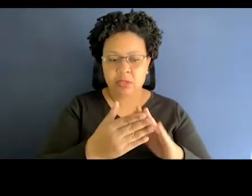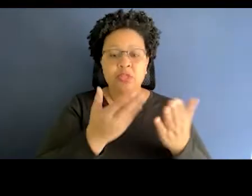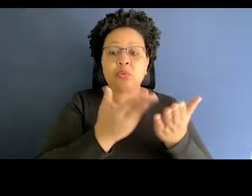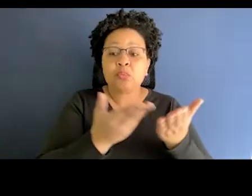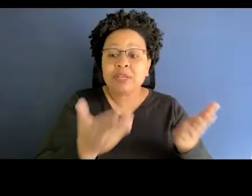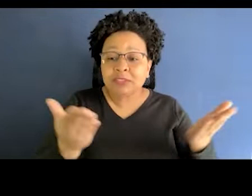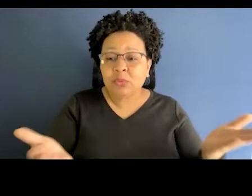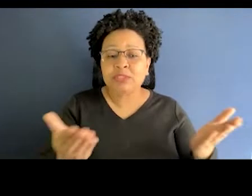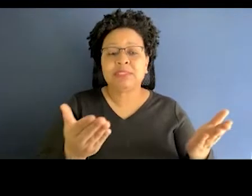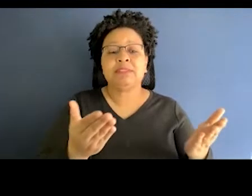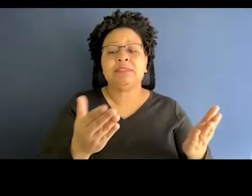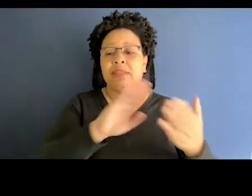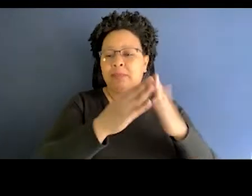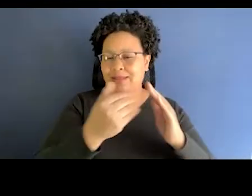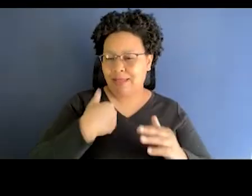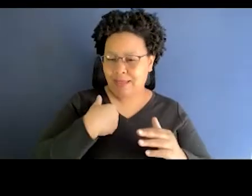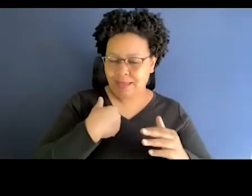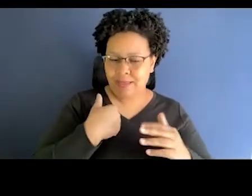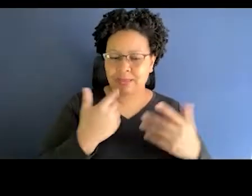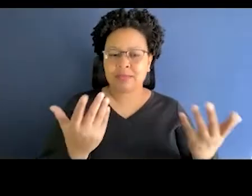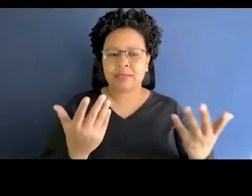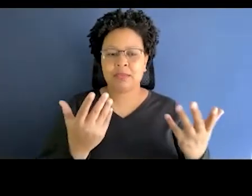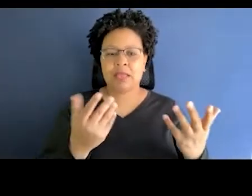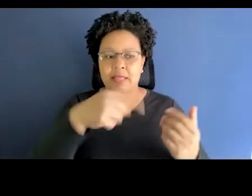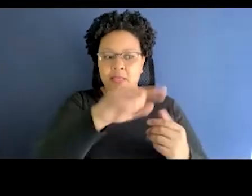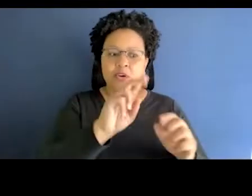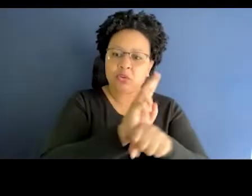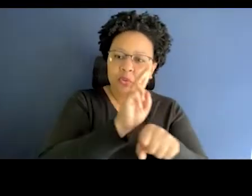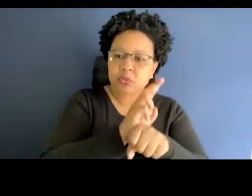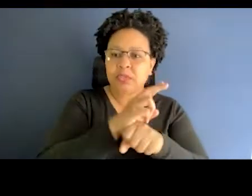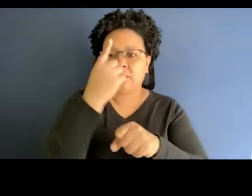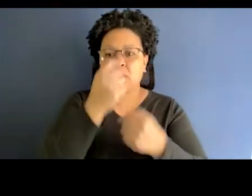community has and are utilizing to be able to